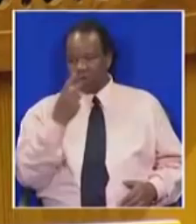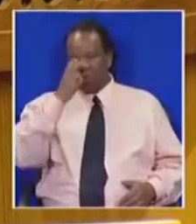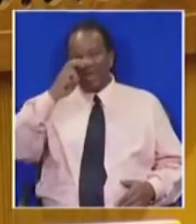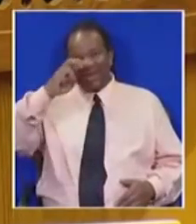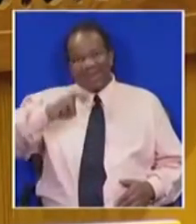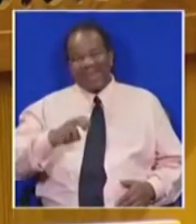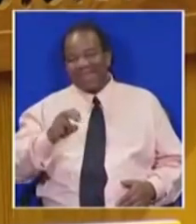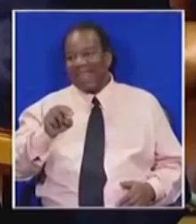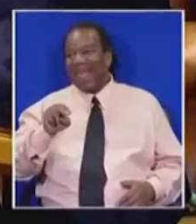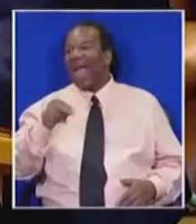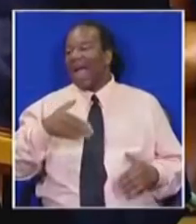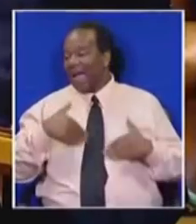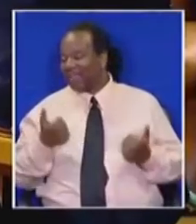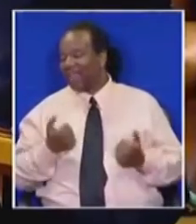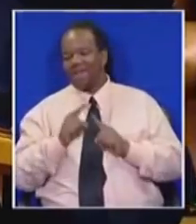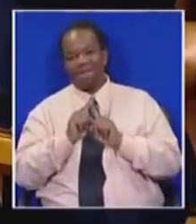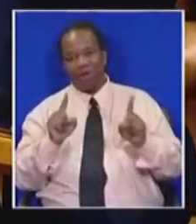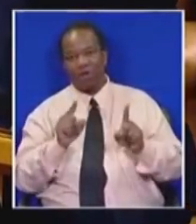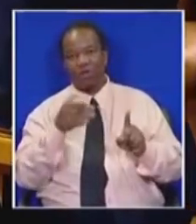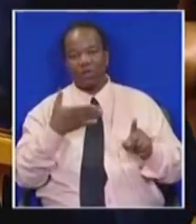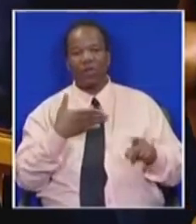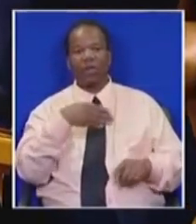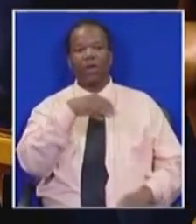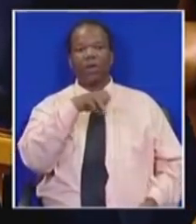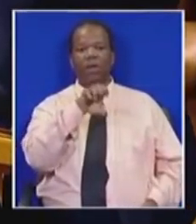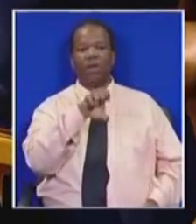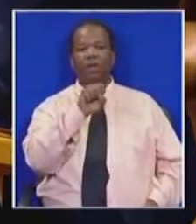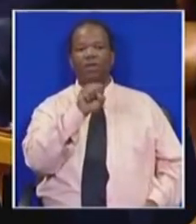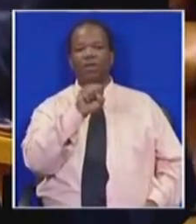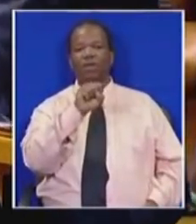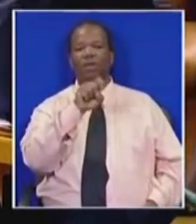pain and sorrow of the esidimeni tragedy.